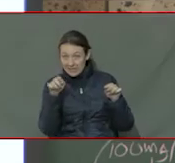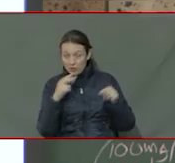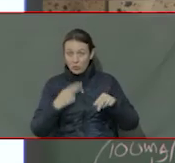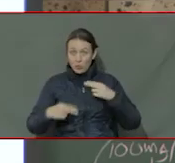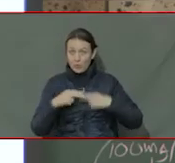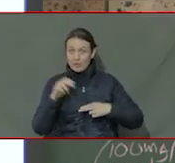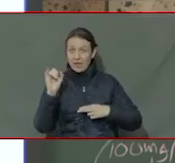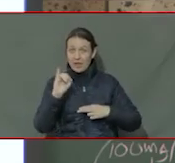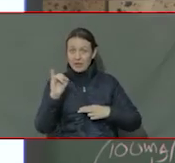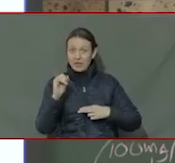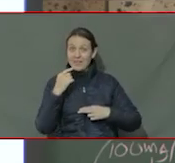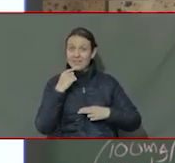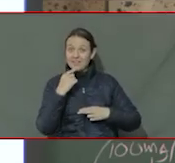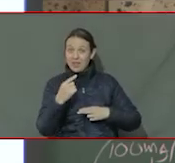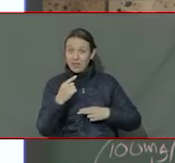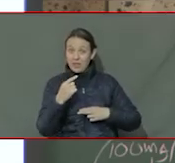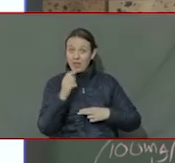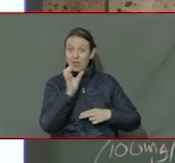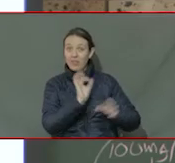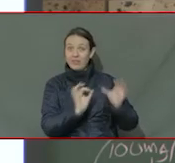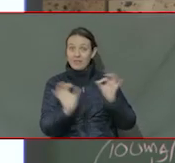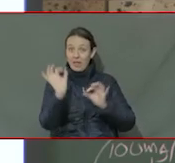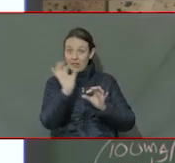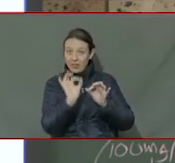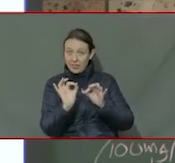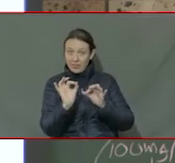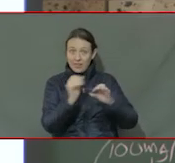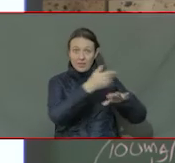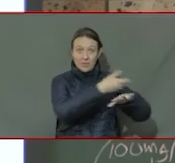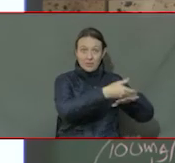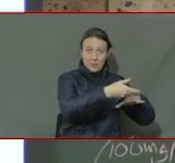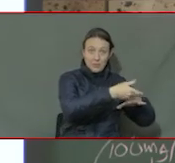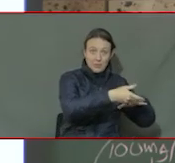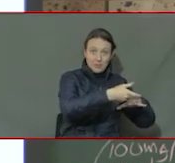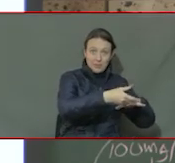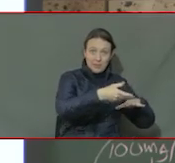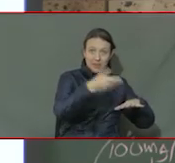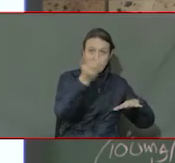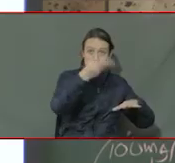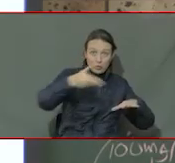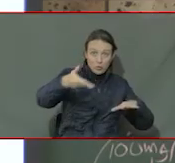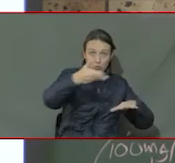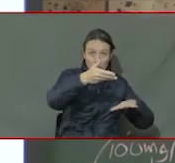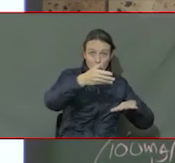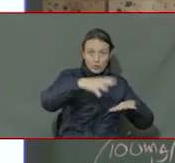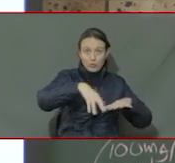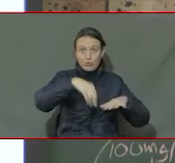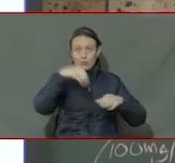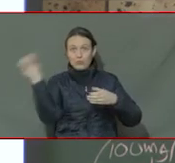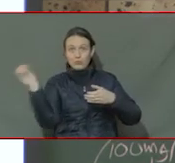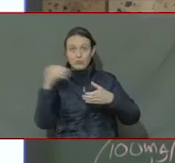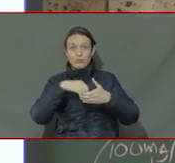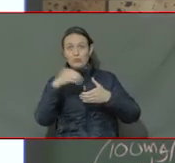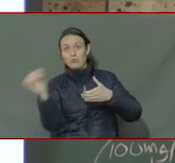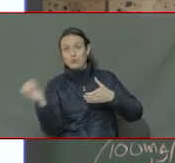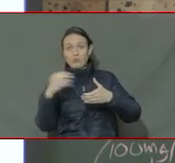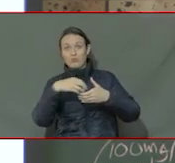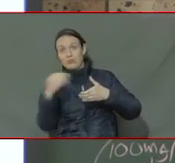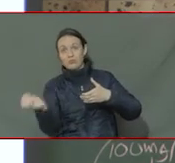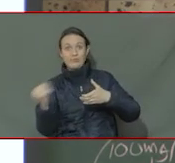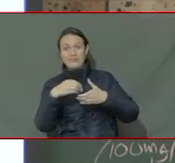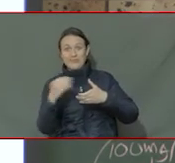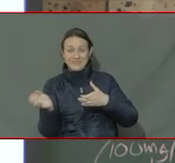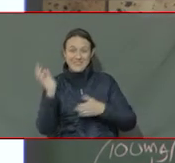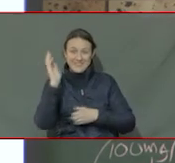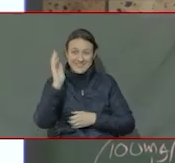stimulates greater absorption of glucose from the blood because it was too high in the blood. So it says, take please, help, take.